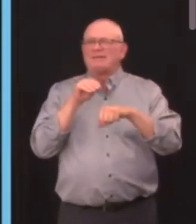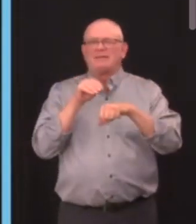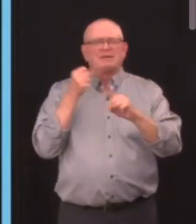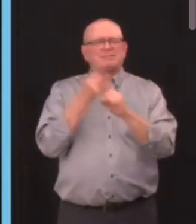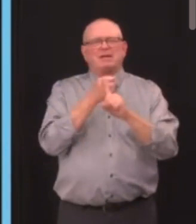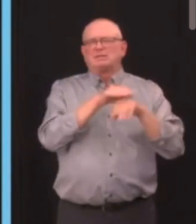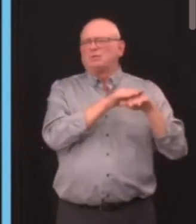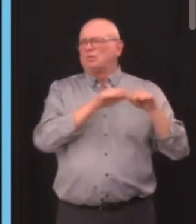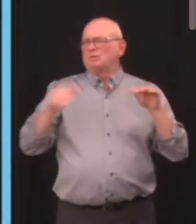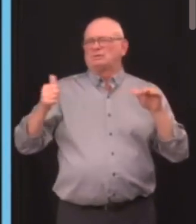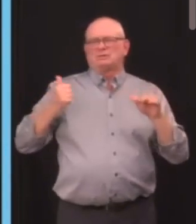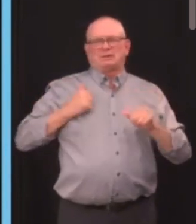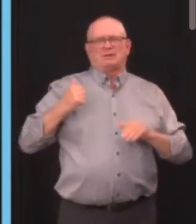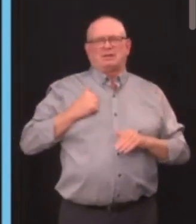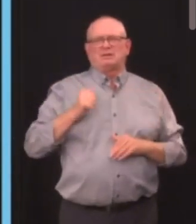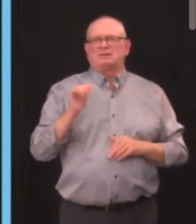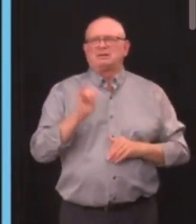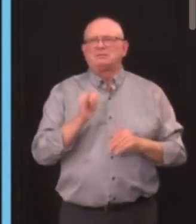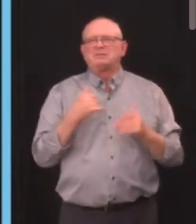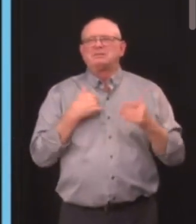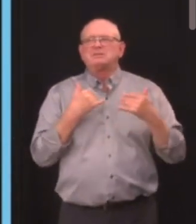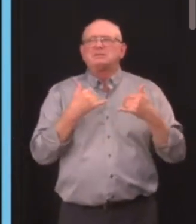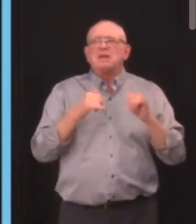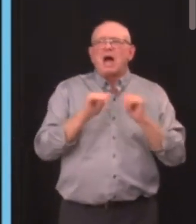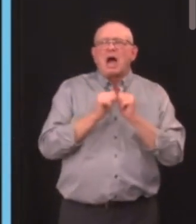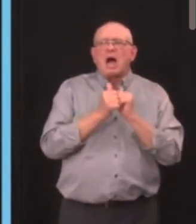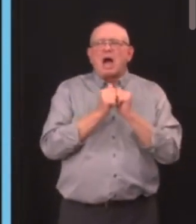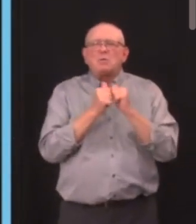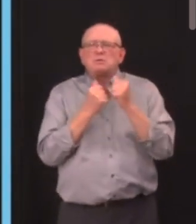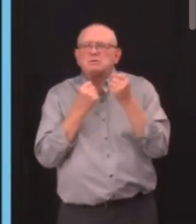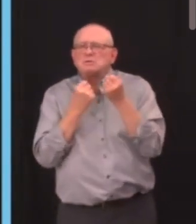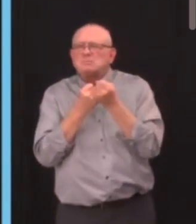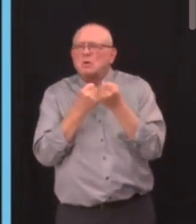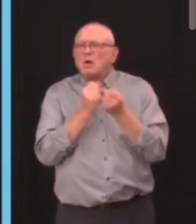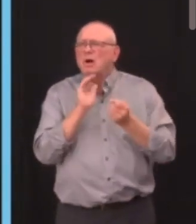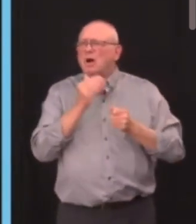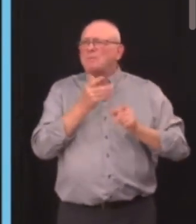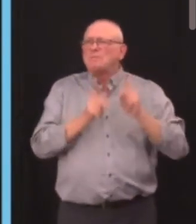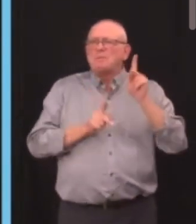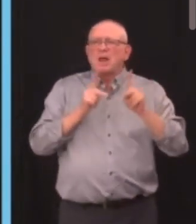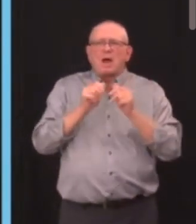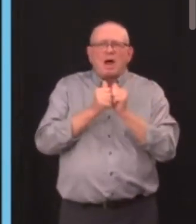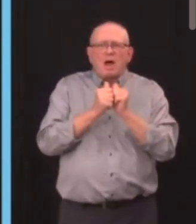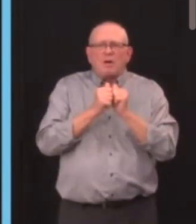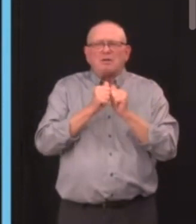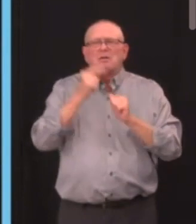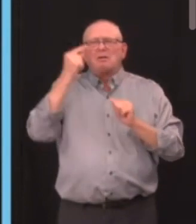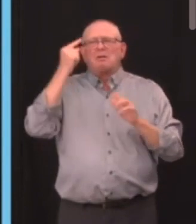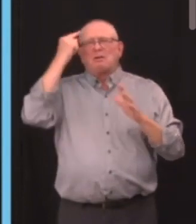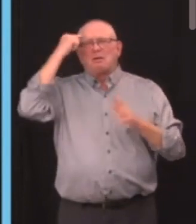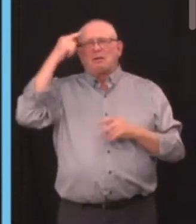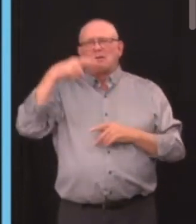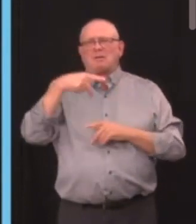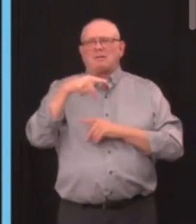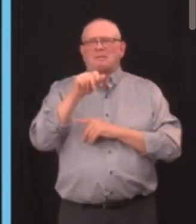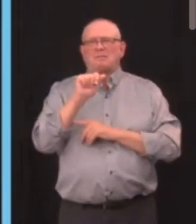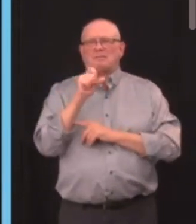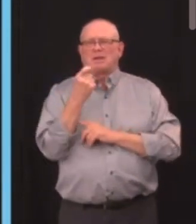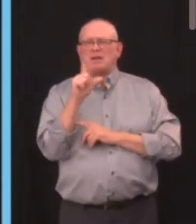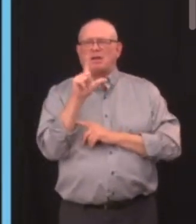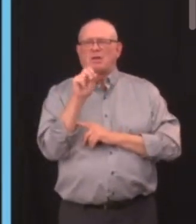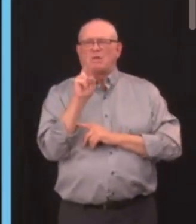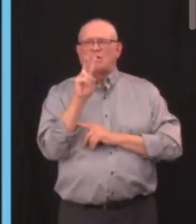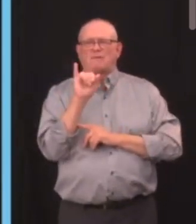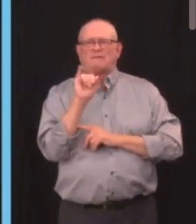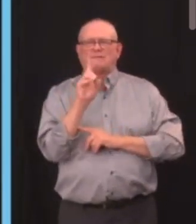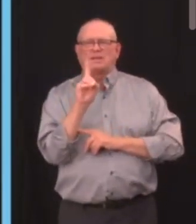can help, and that includes looking closely at how we make the best use of Paxlovid. To date, over 2,000